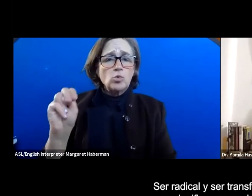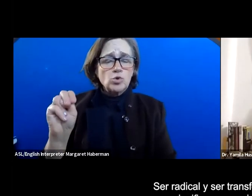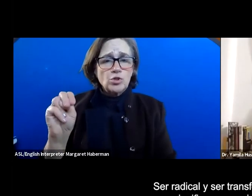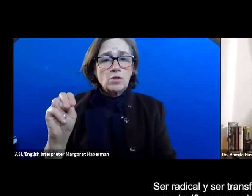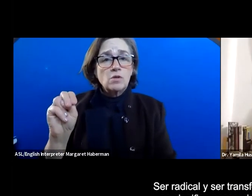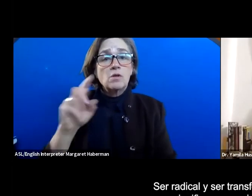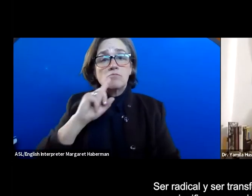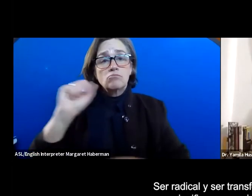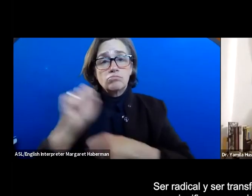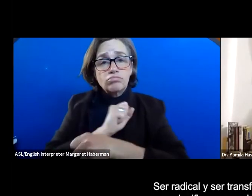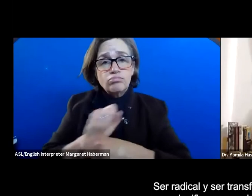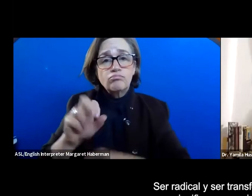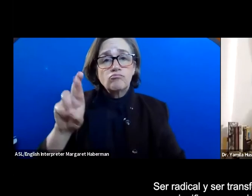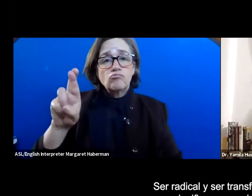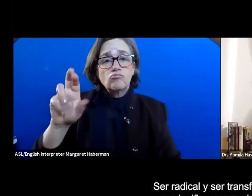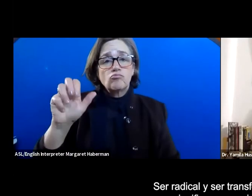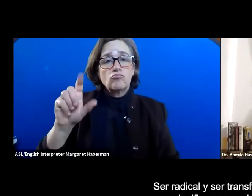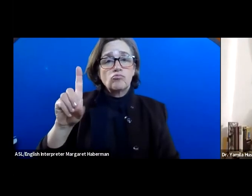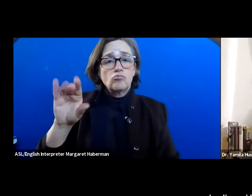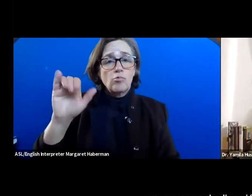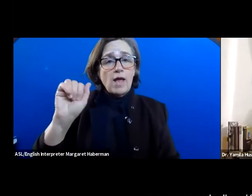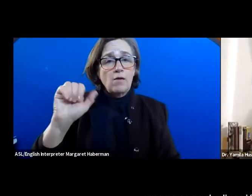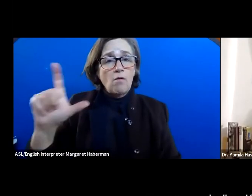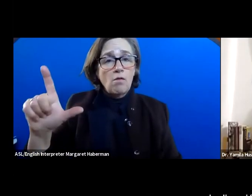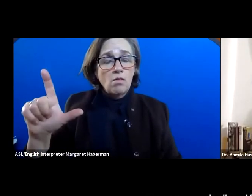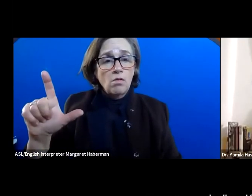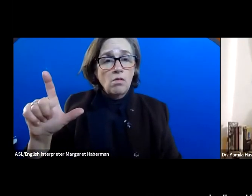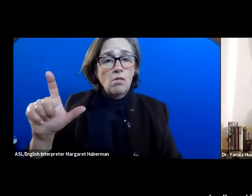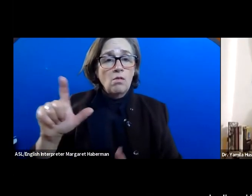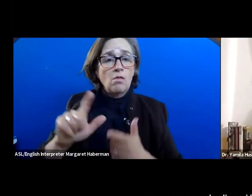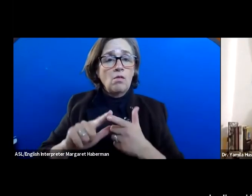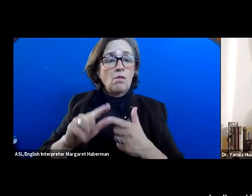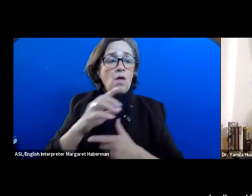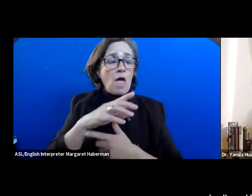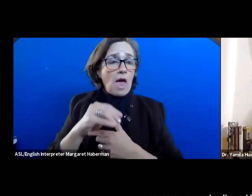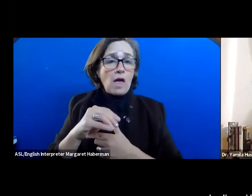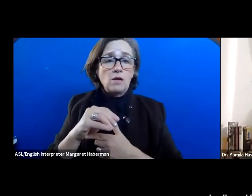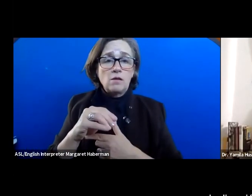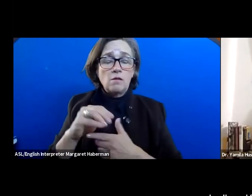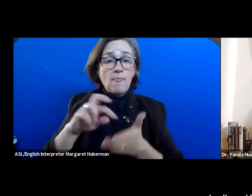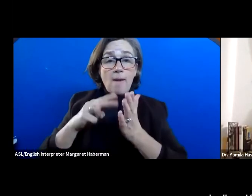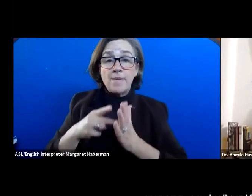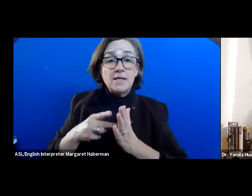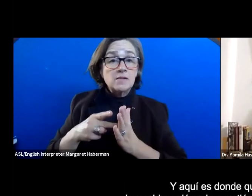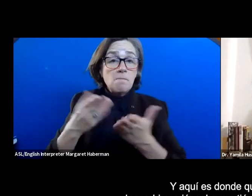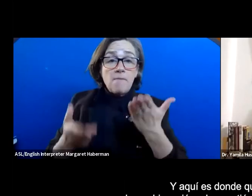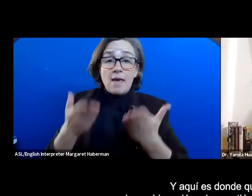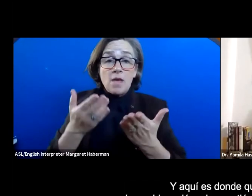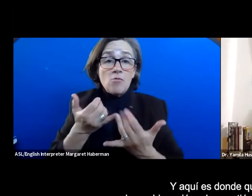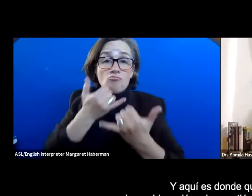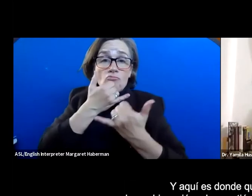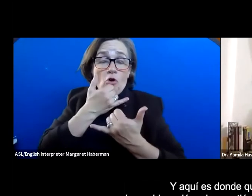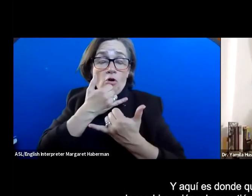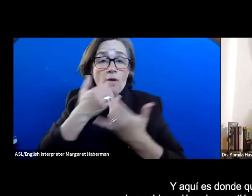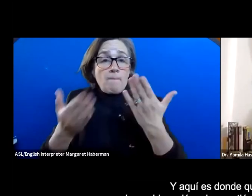and being transformative doesn't necessarily mean that we are headed in the right direction. And here's where